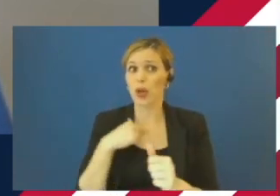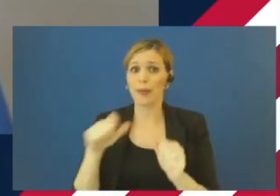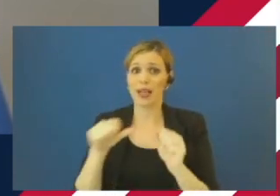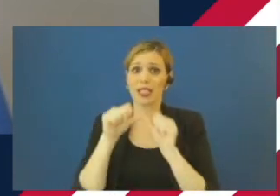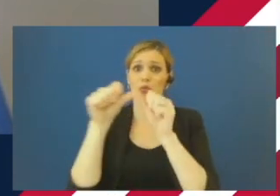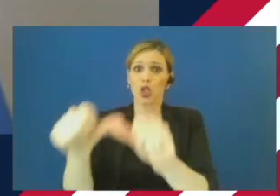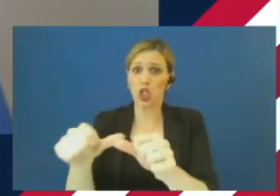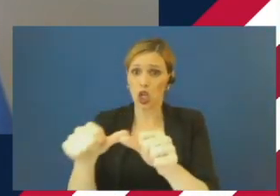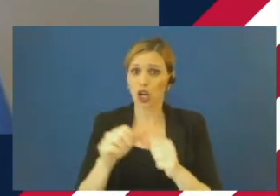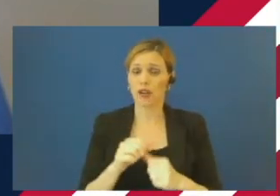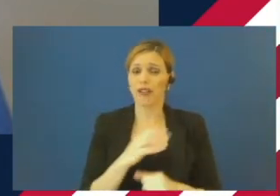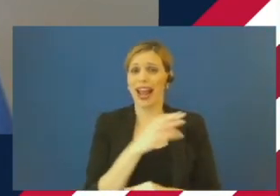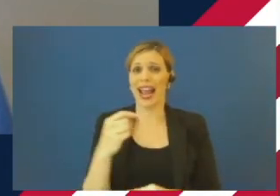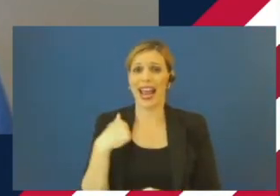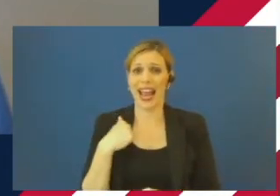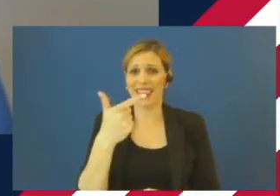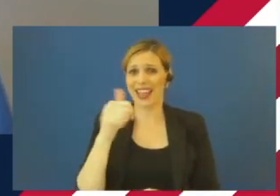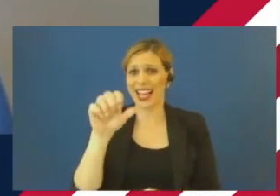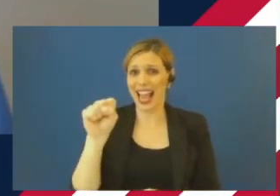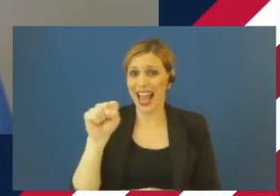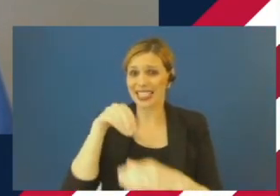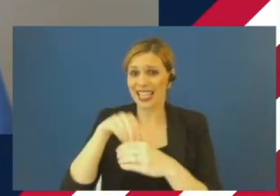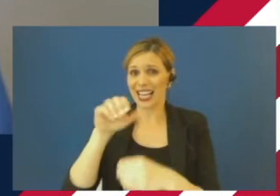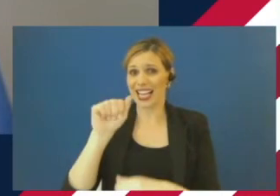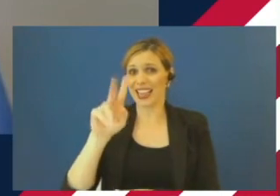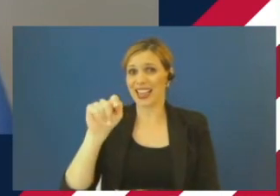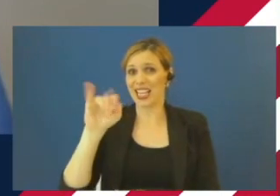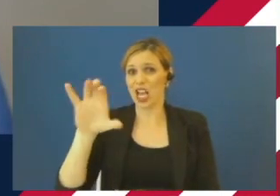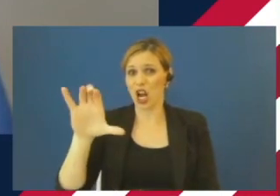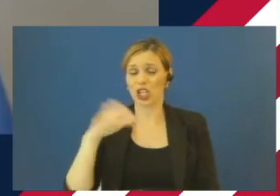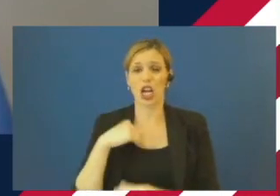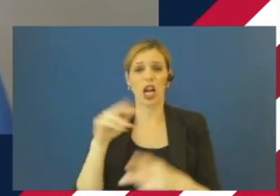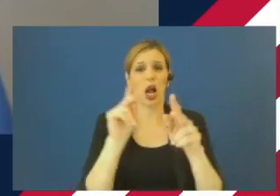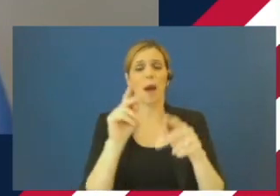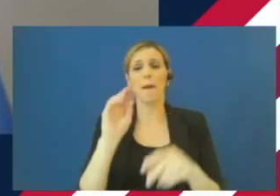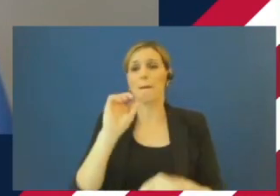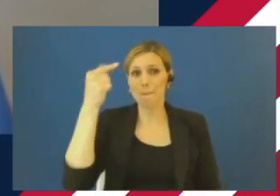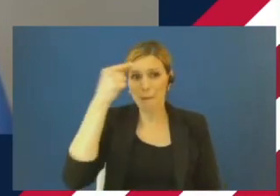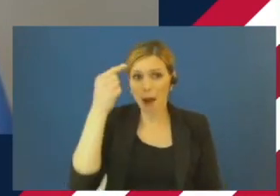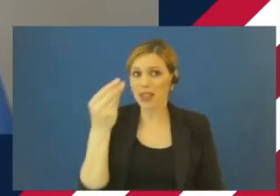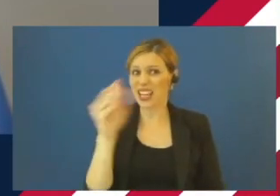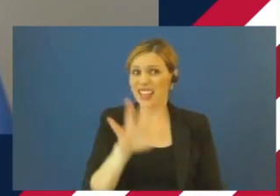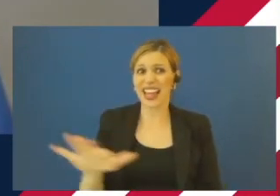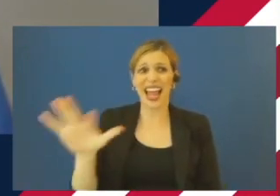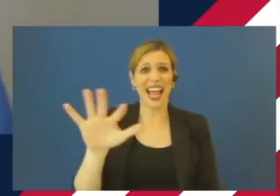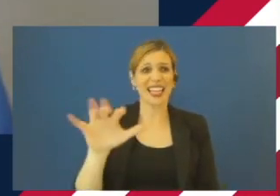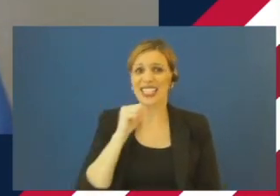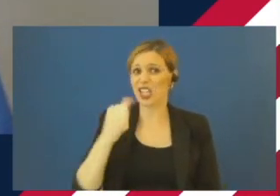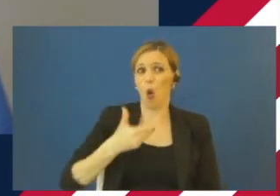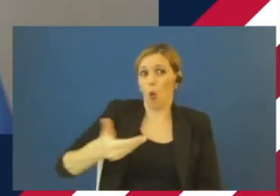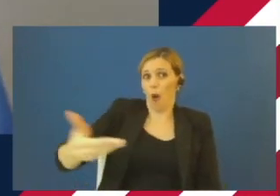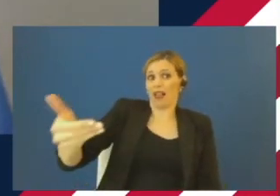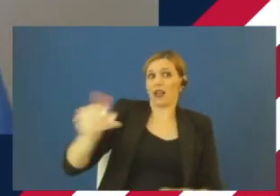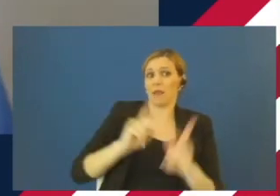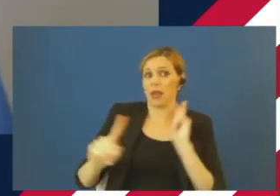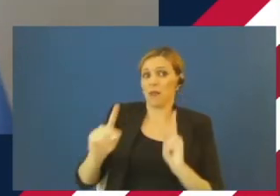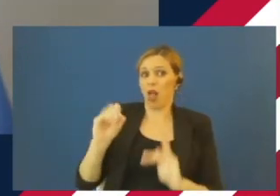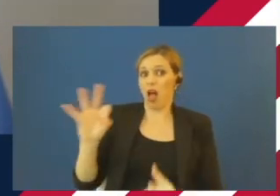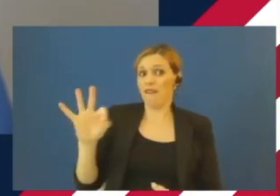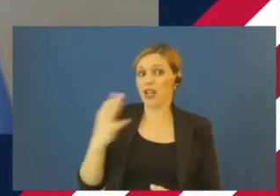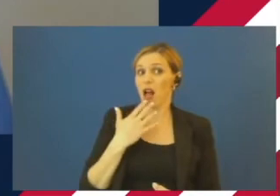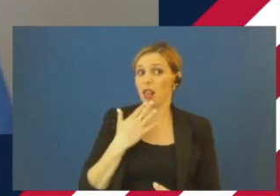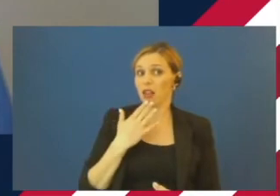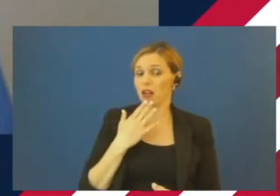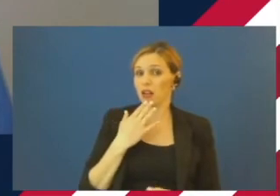in the Arctic. Our public lands are often inaccessible and unwelcoming to people of color, and we must ensure that we all